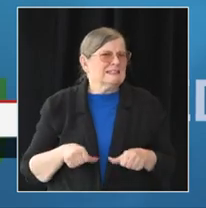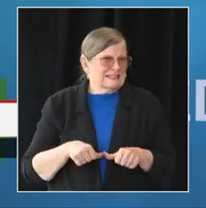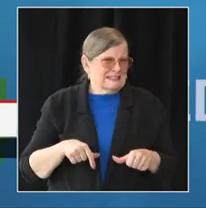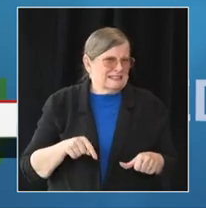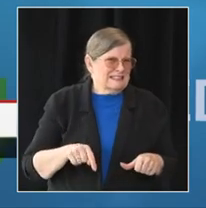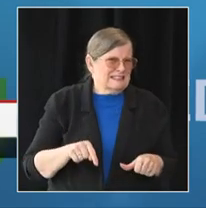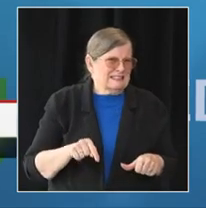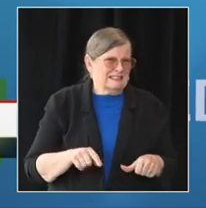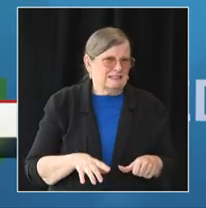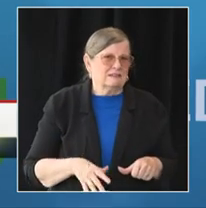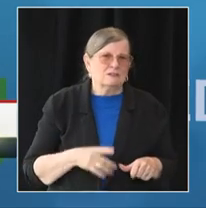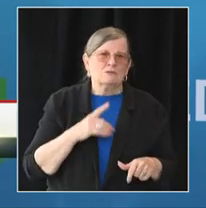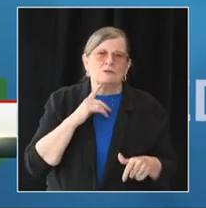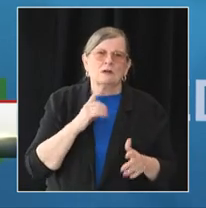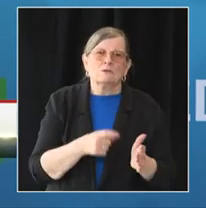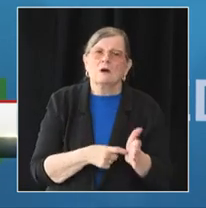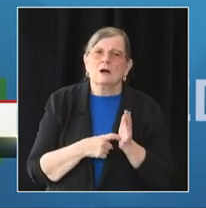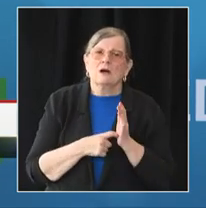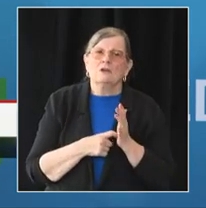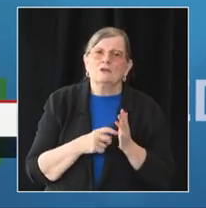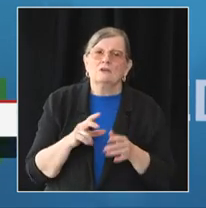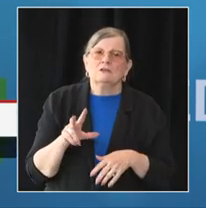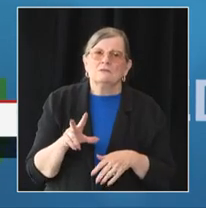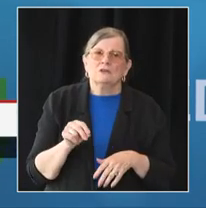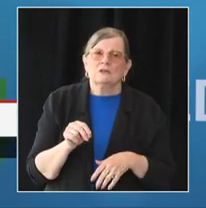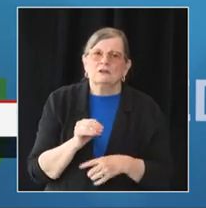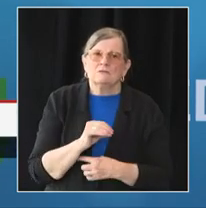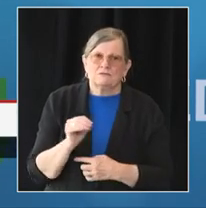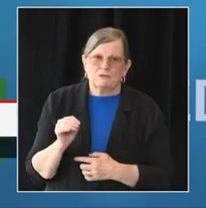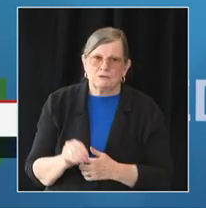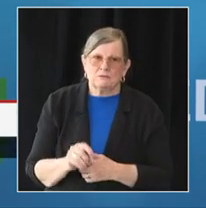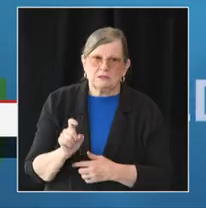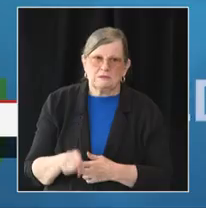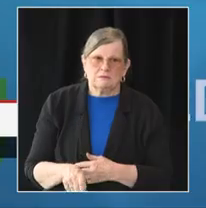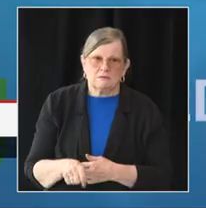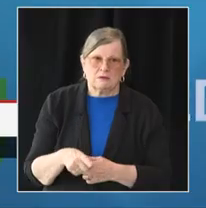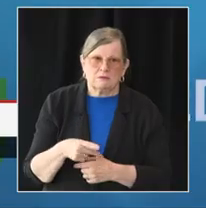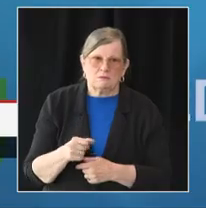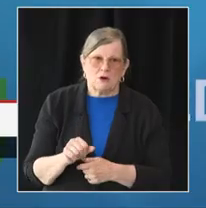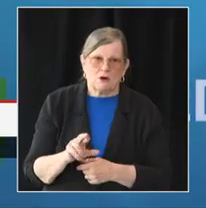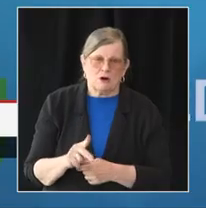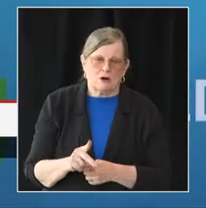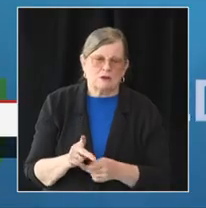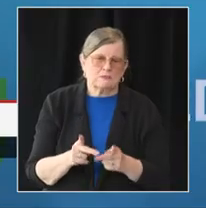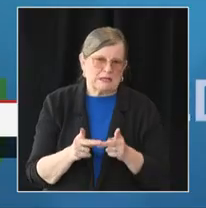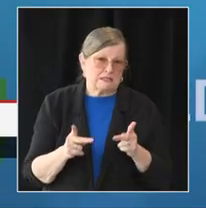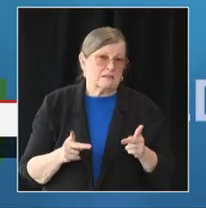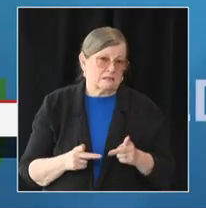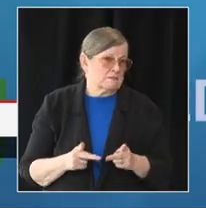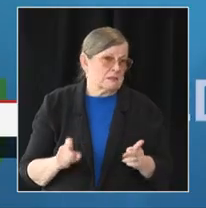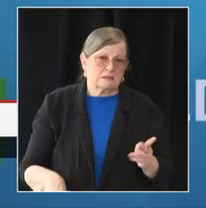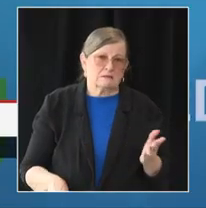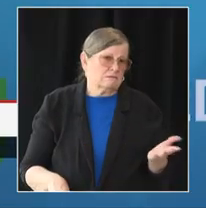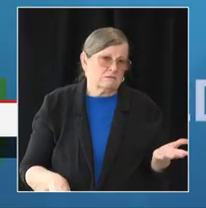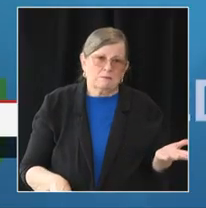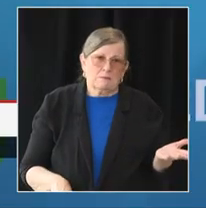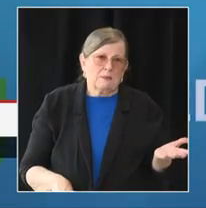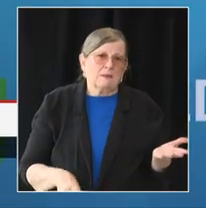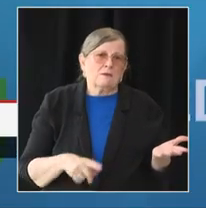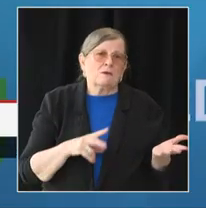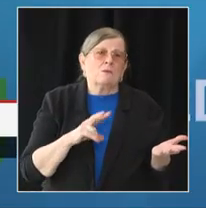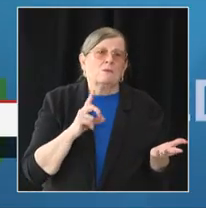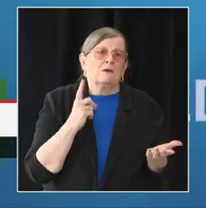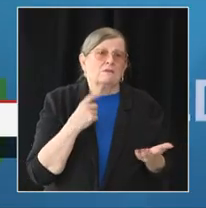be park space. So we're kind of stepping in the shoes of the National Park Service in that way to maintain